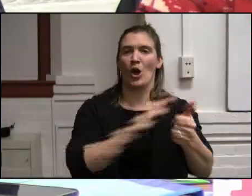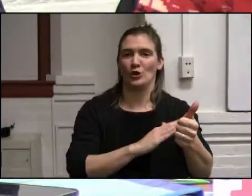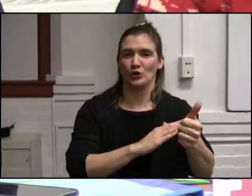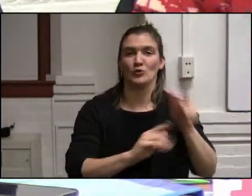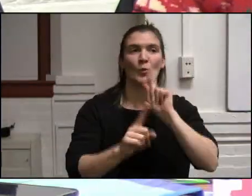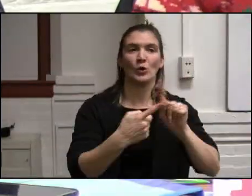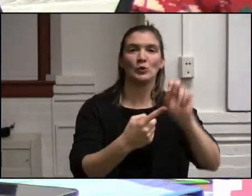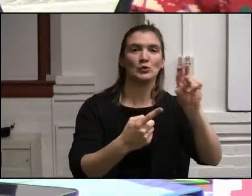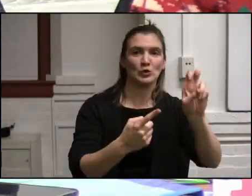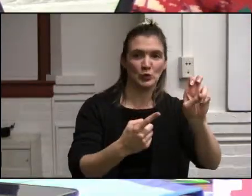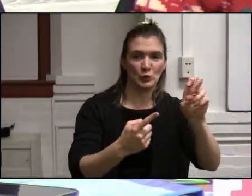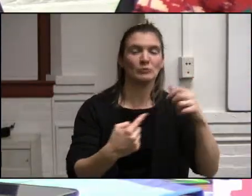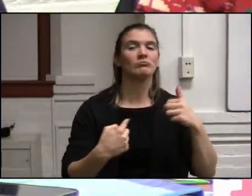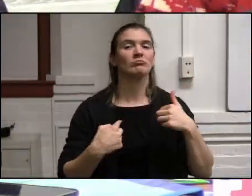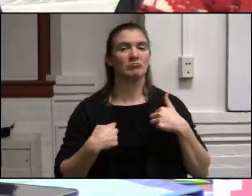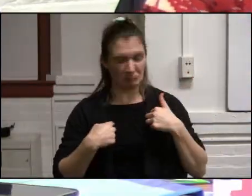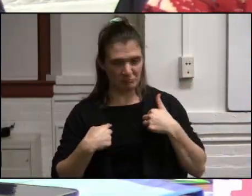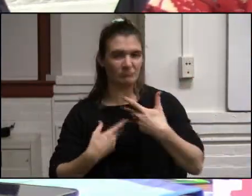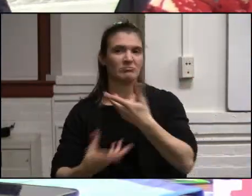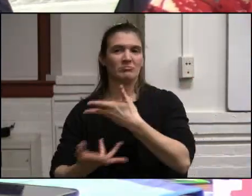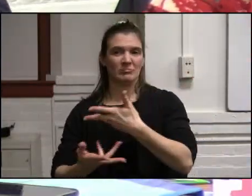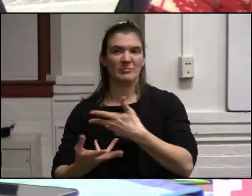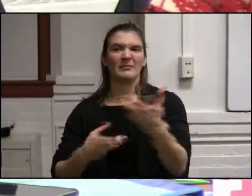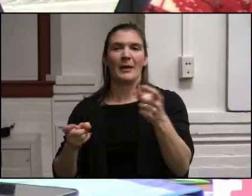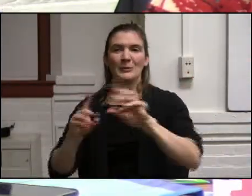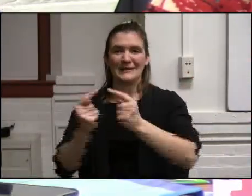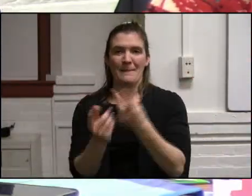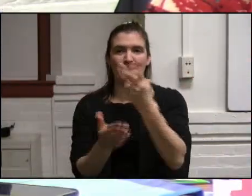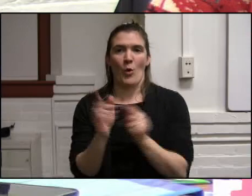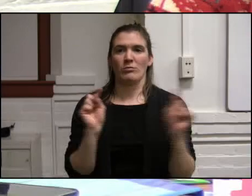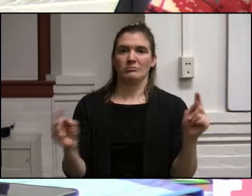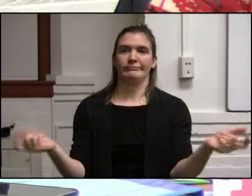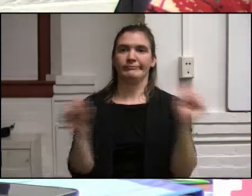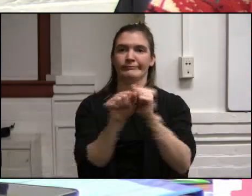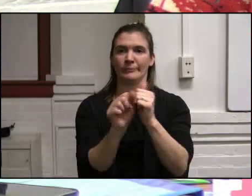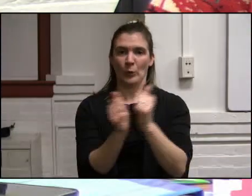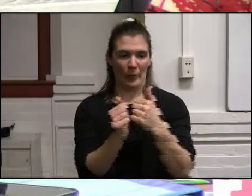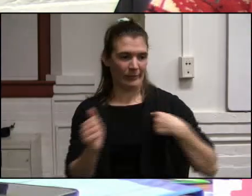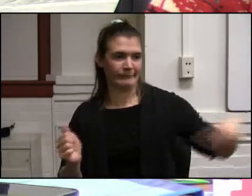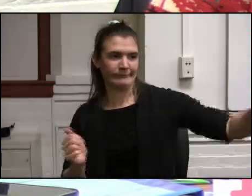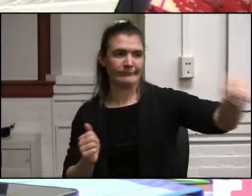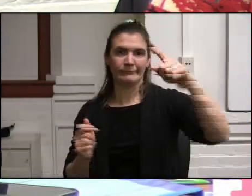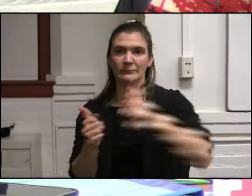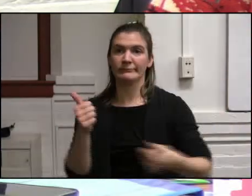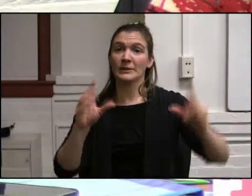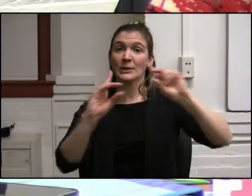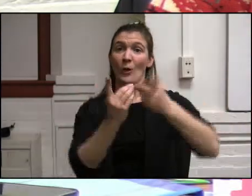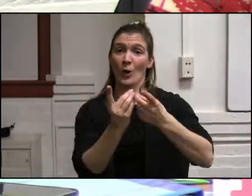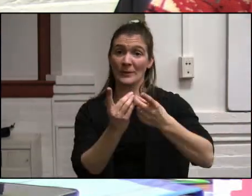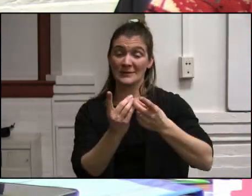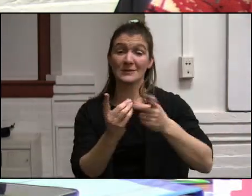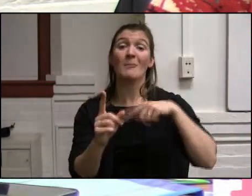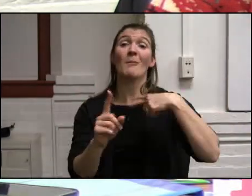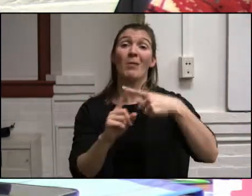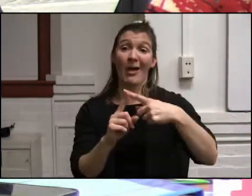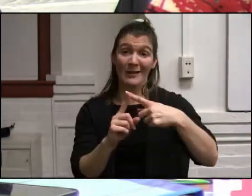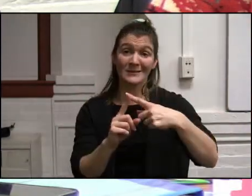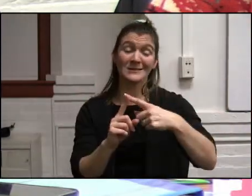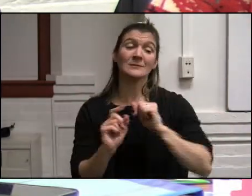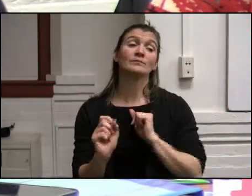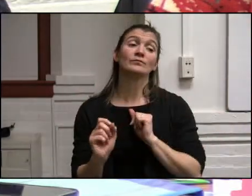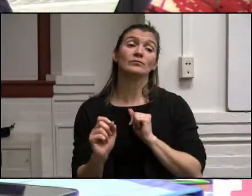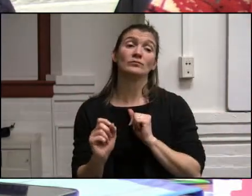directly to Sue. He'll also be a member of our management team, working together with the department heads. And also participating in